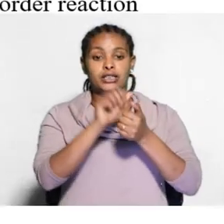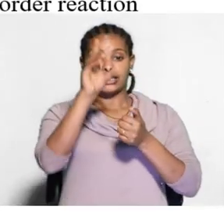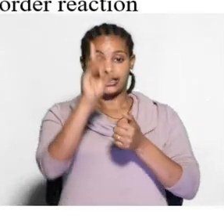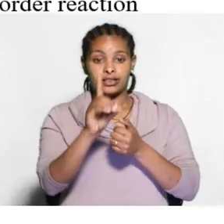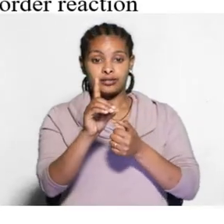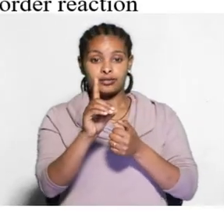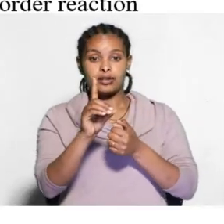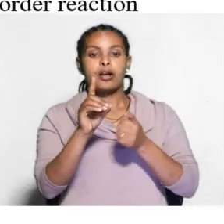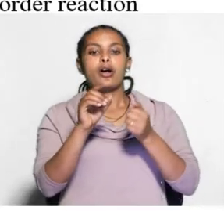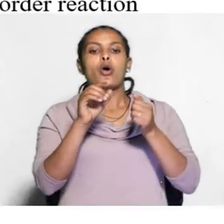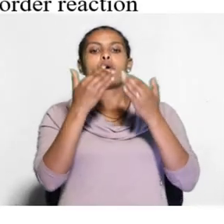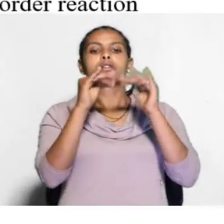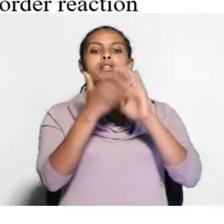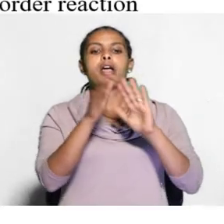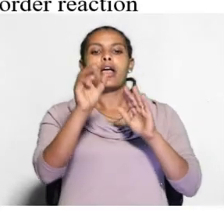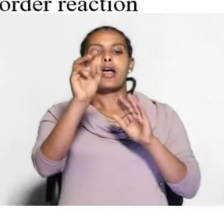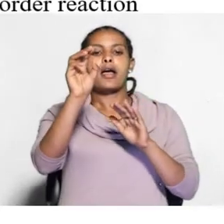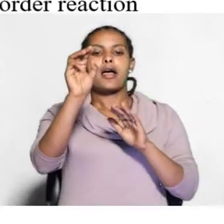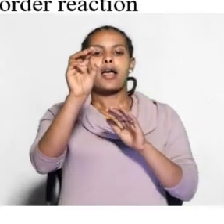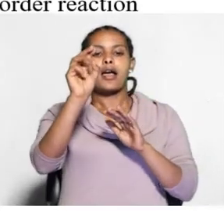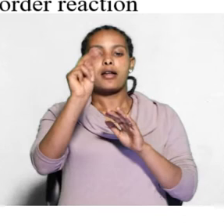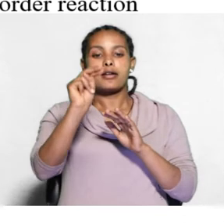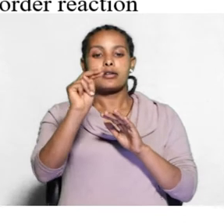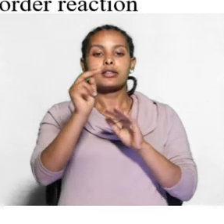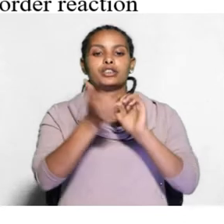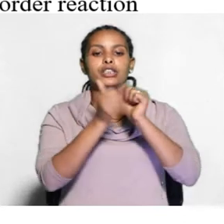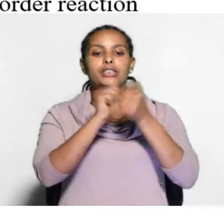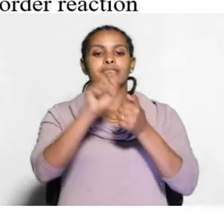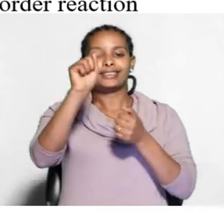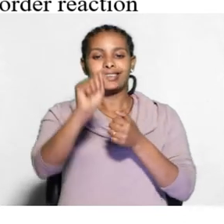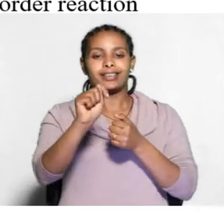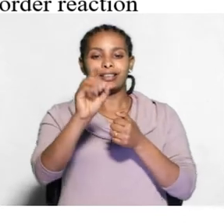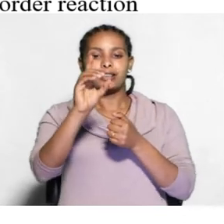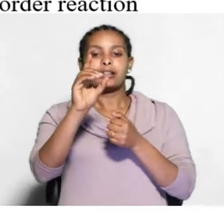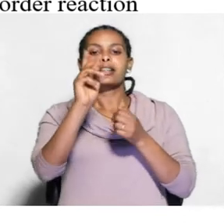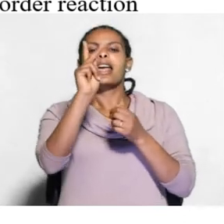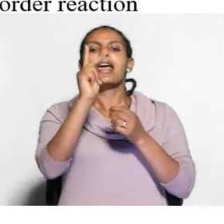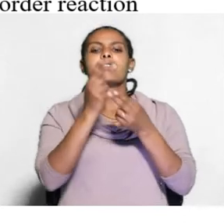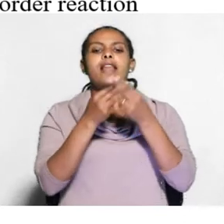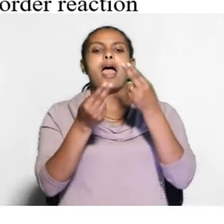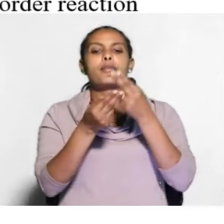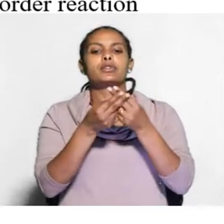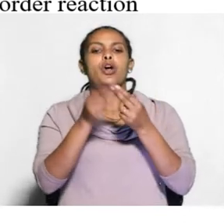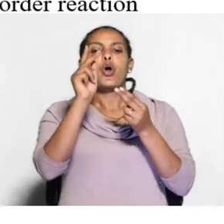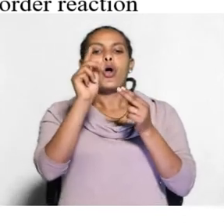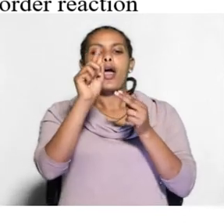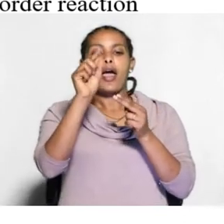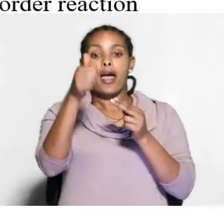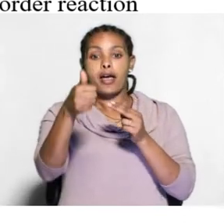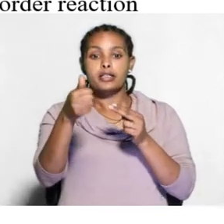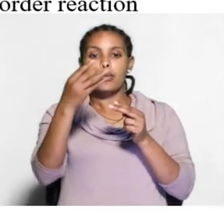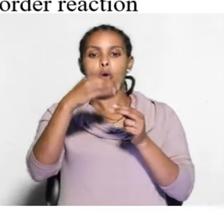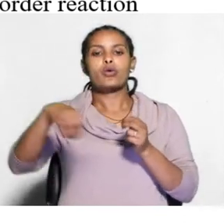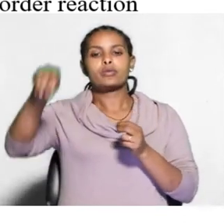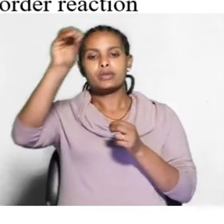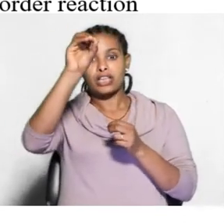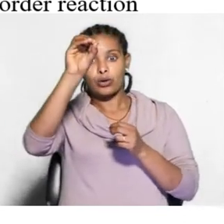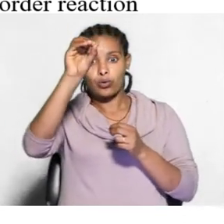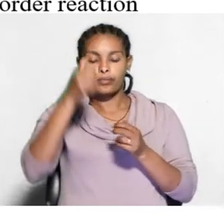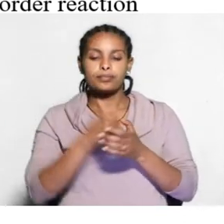concentration of m divided by change in time equal k times concentration of a to the power